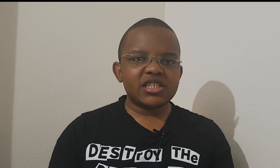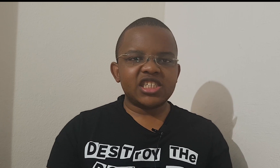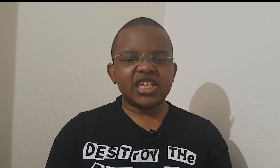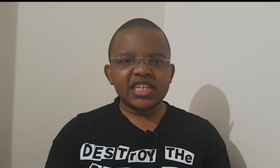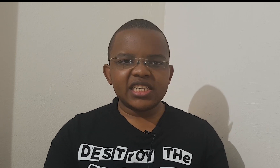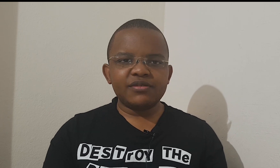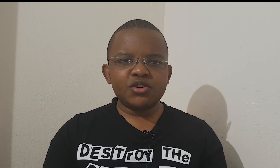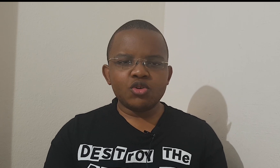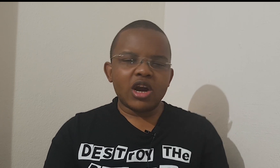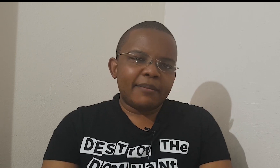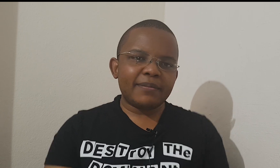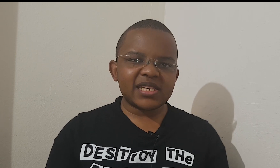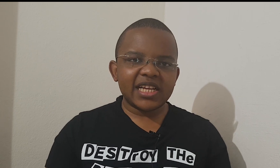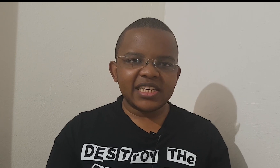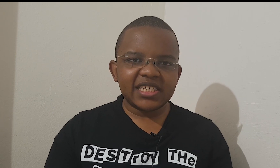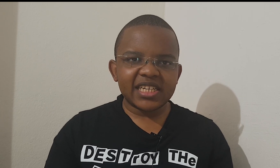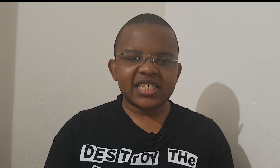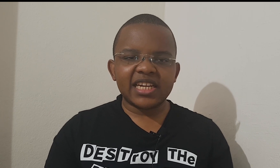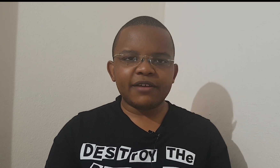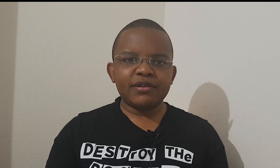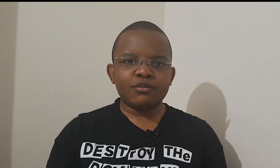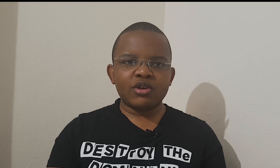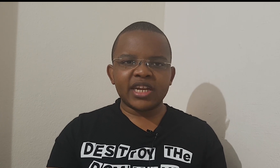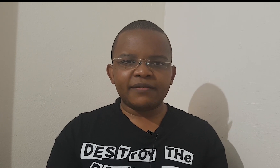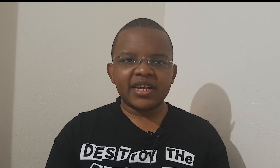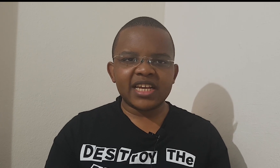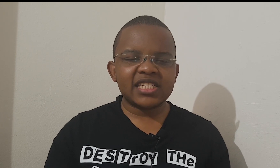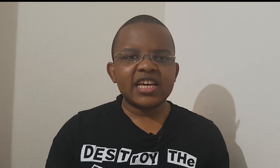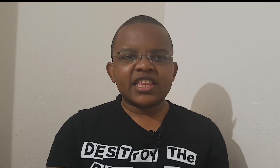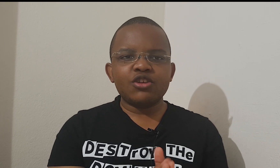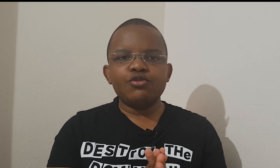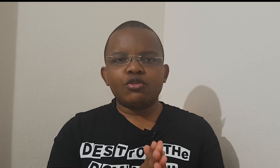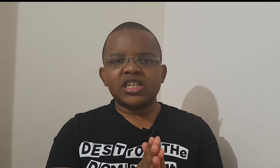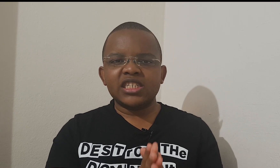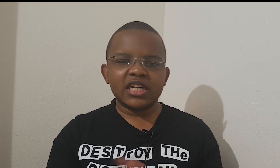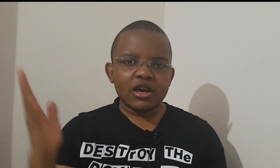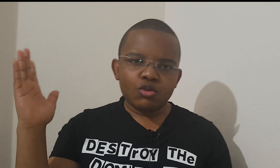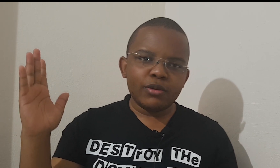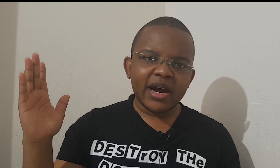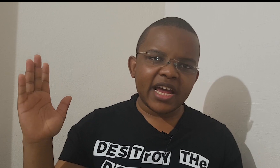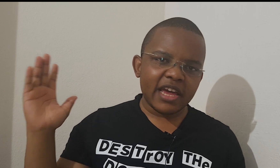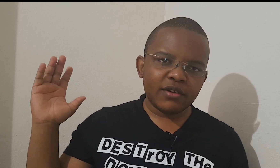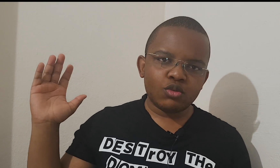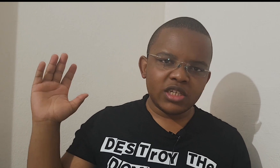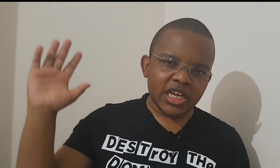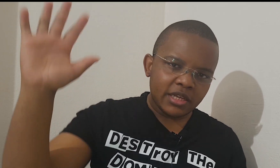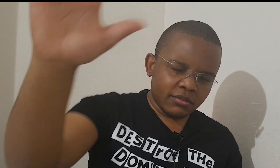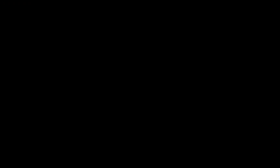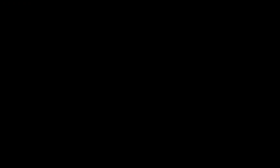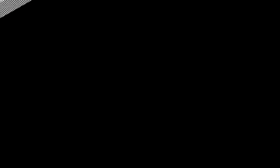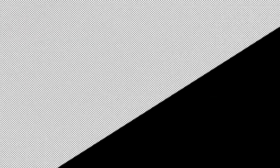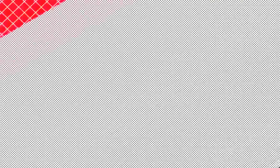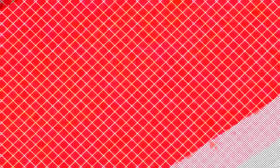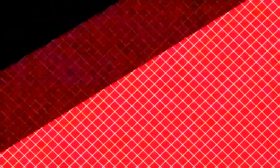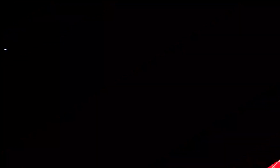Views shared in this video are my personal interest and nothing more and nothing less. Thank you for watching. Goodbye. Have a good day.